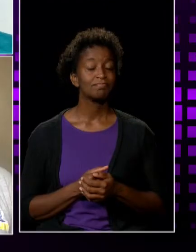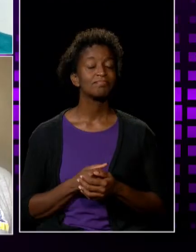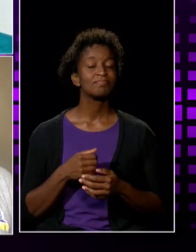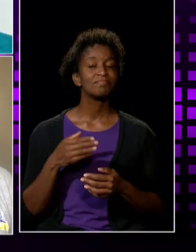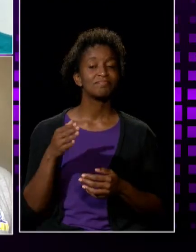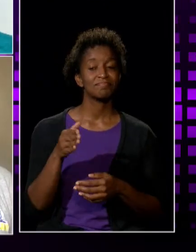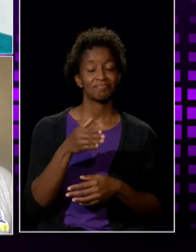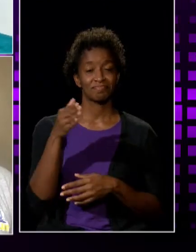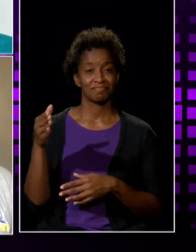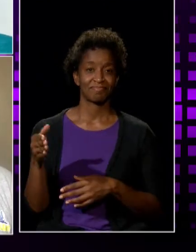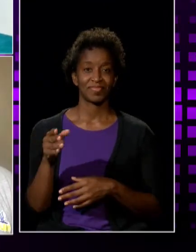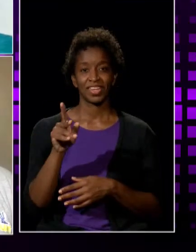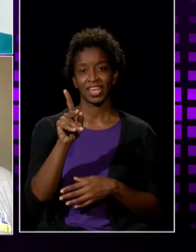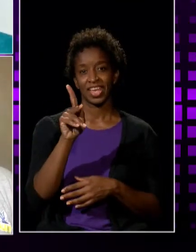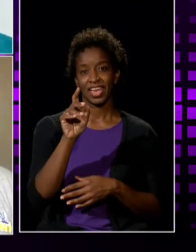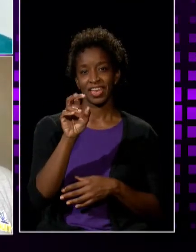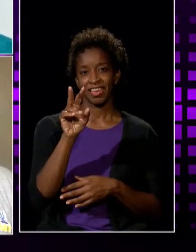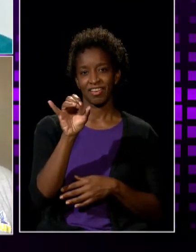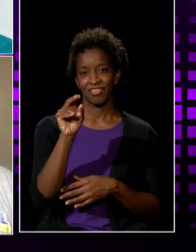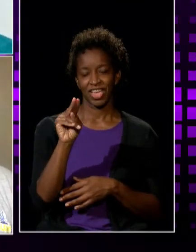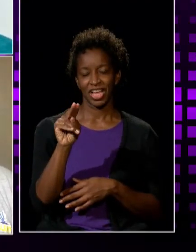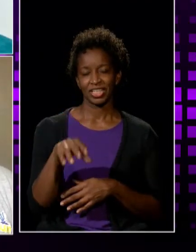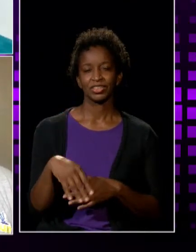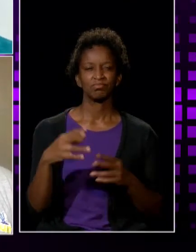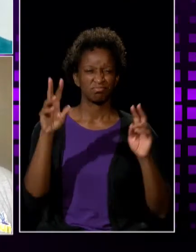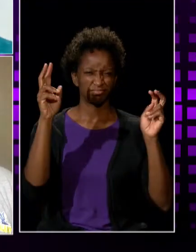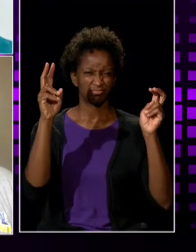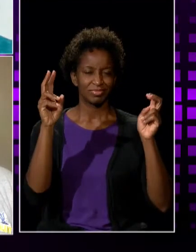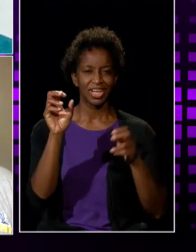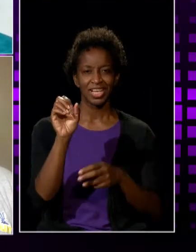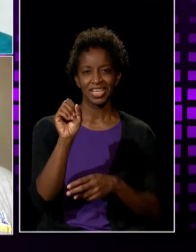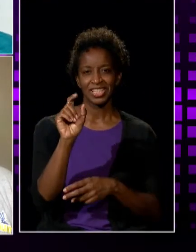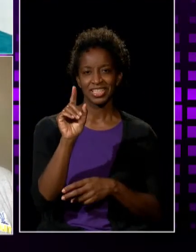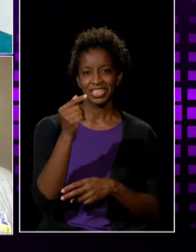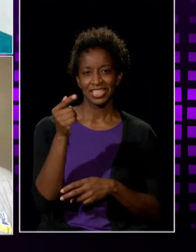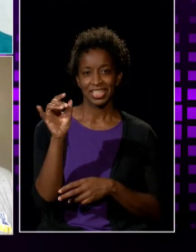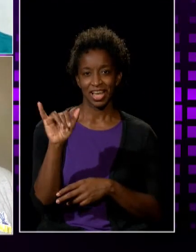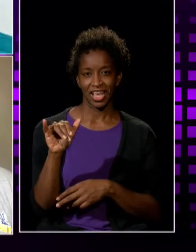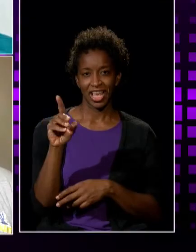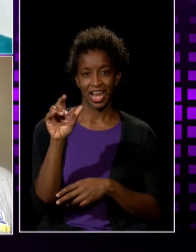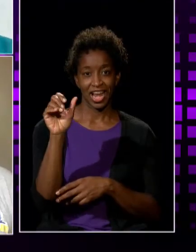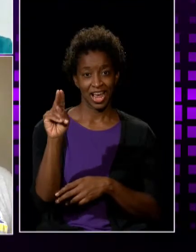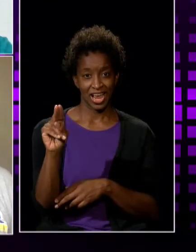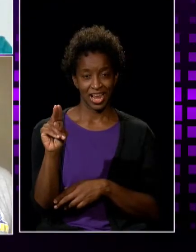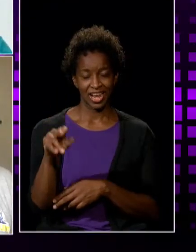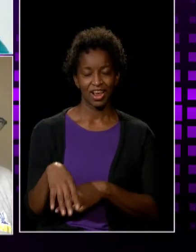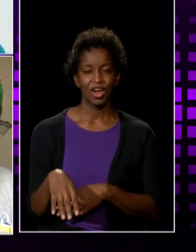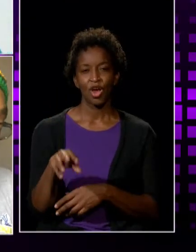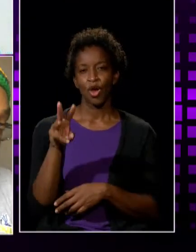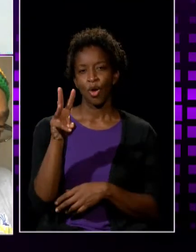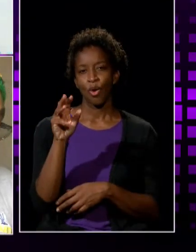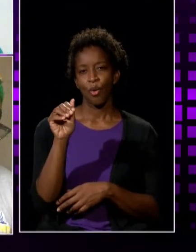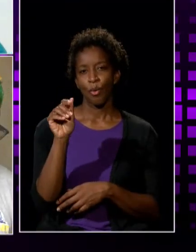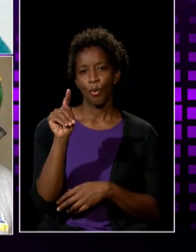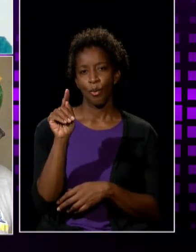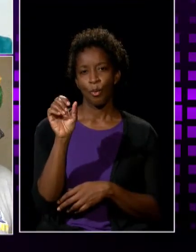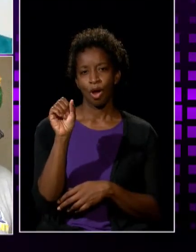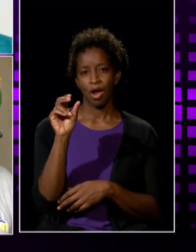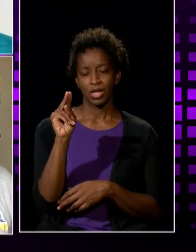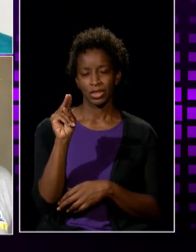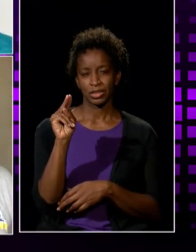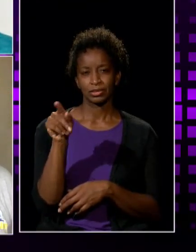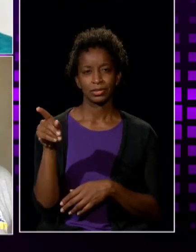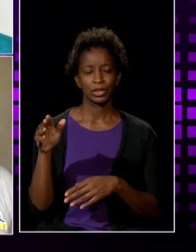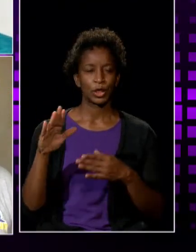Dan Watson, and he attended Barbados Community College music program and has a grade 7 distinction